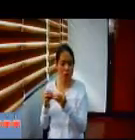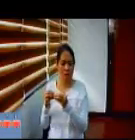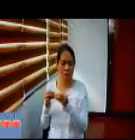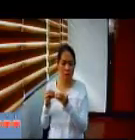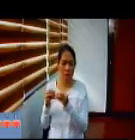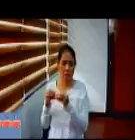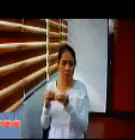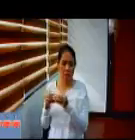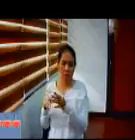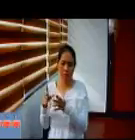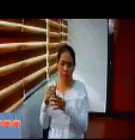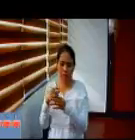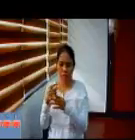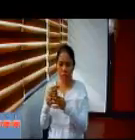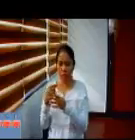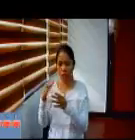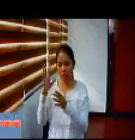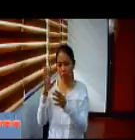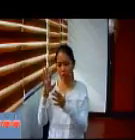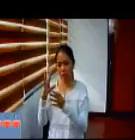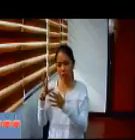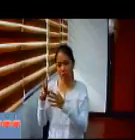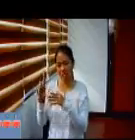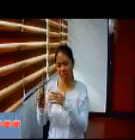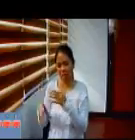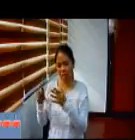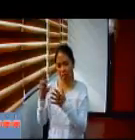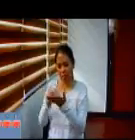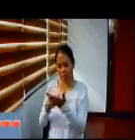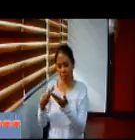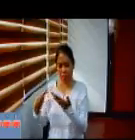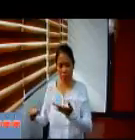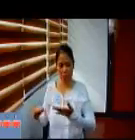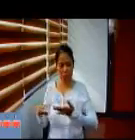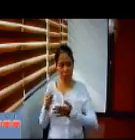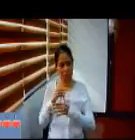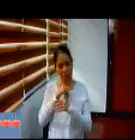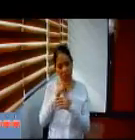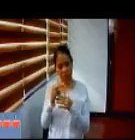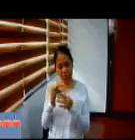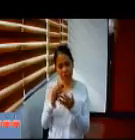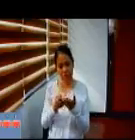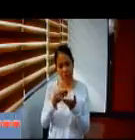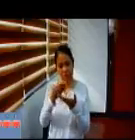less resources. So let us not buy this very nice